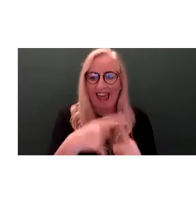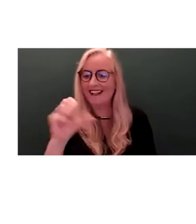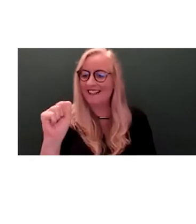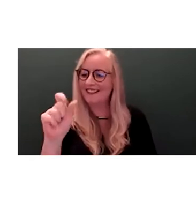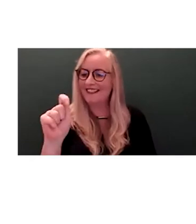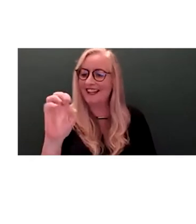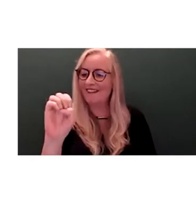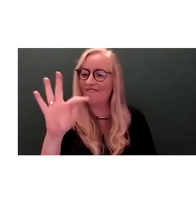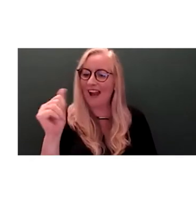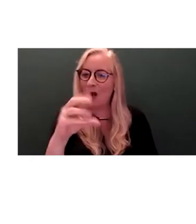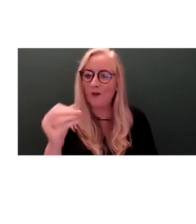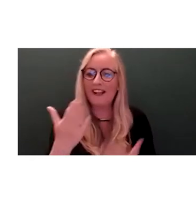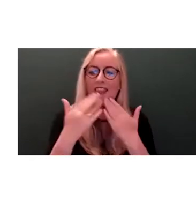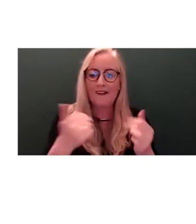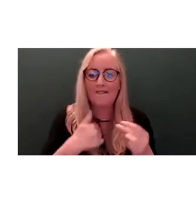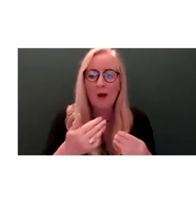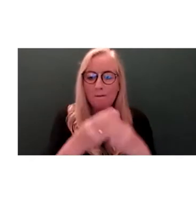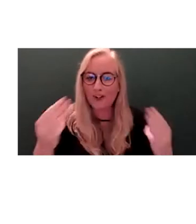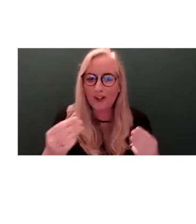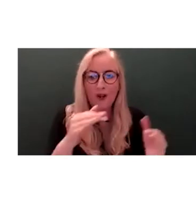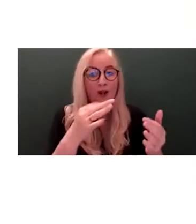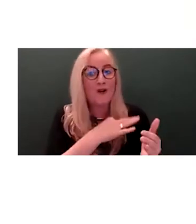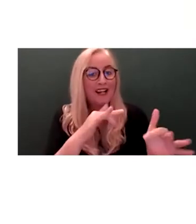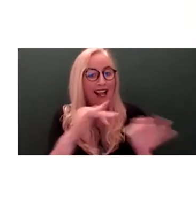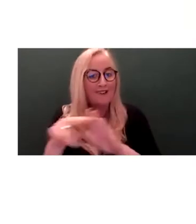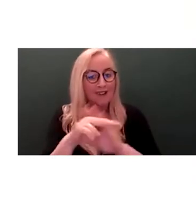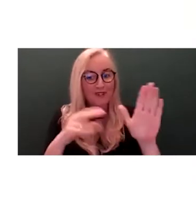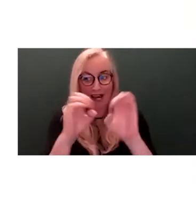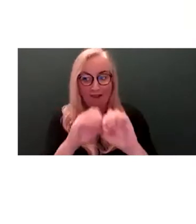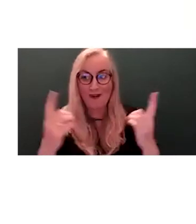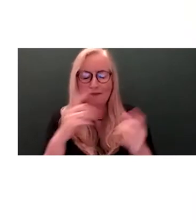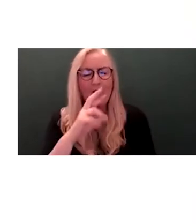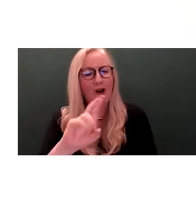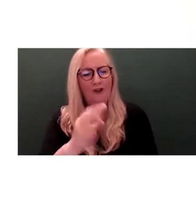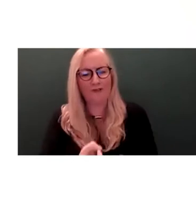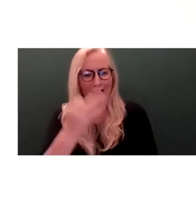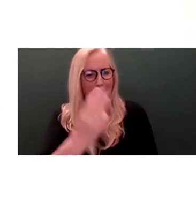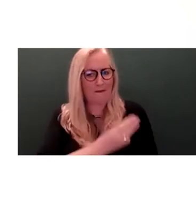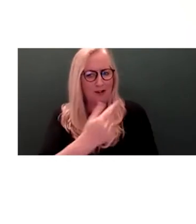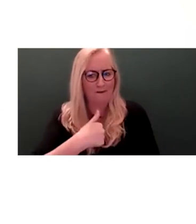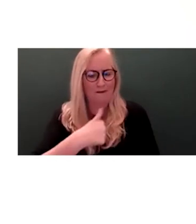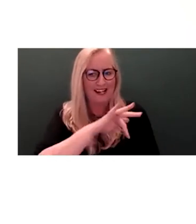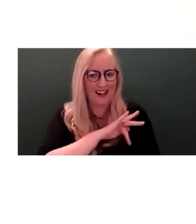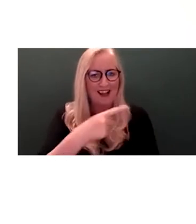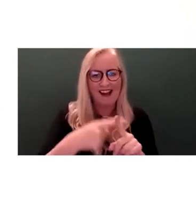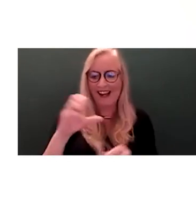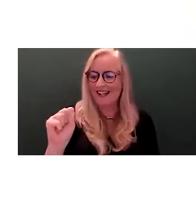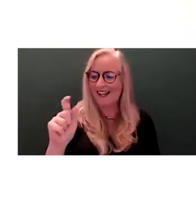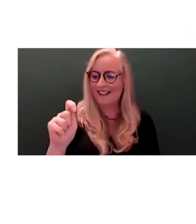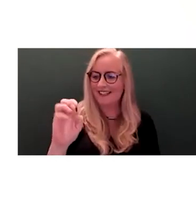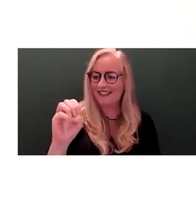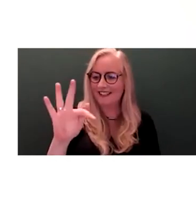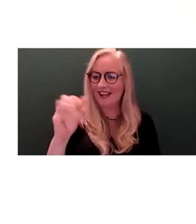Thank you very much, Rosaline. Good afternoon to everyone. It is really a great pleasure for myself, for Stefan Tewson, but also from